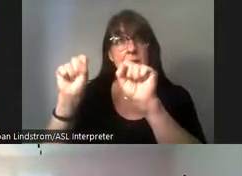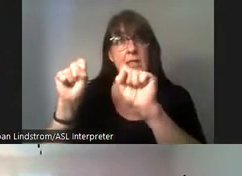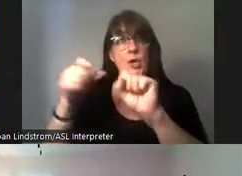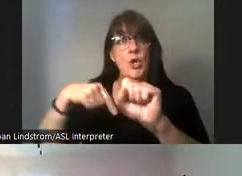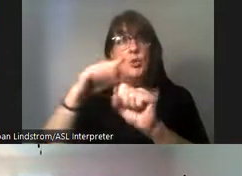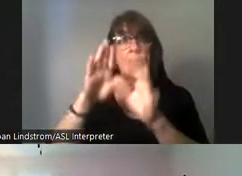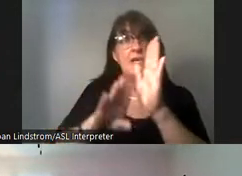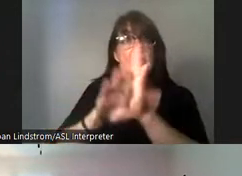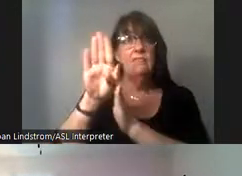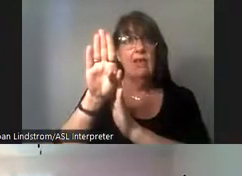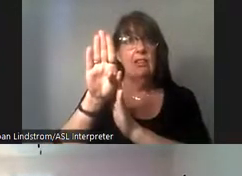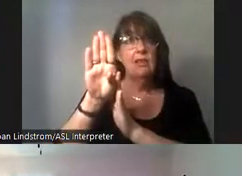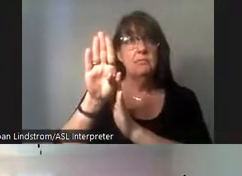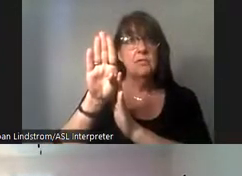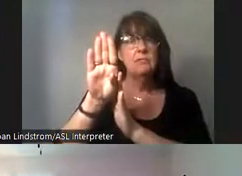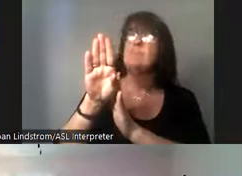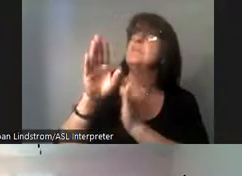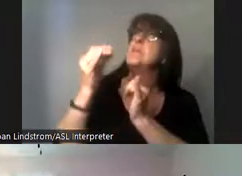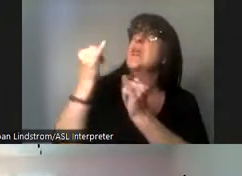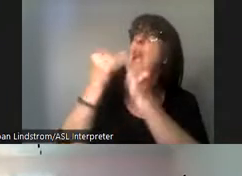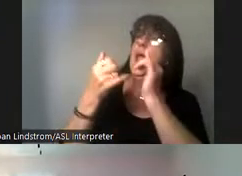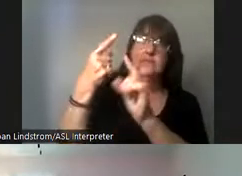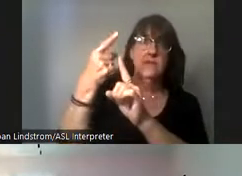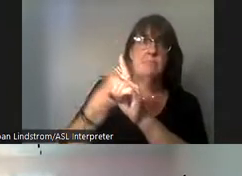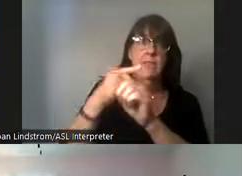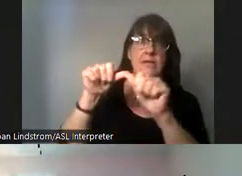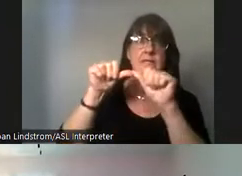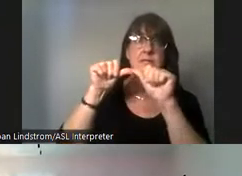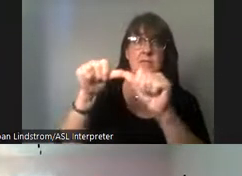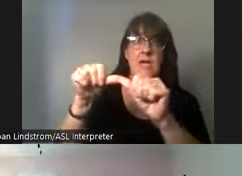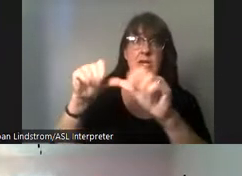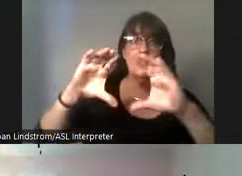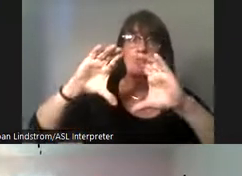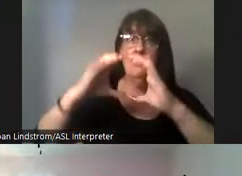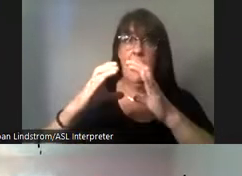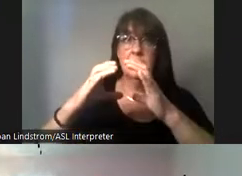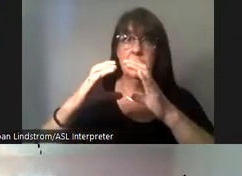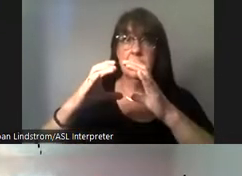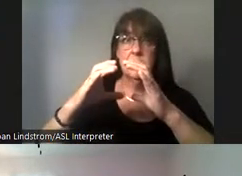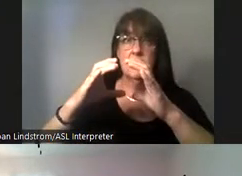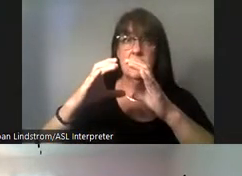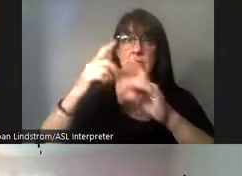we deployed the end of last month a sustainability course. It is climate